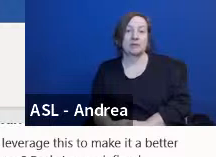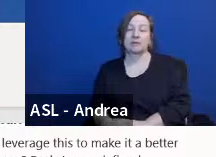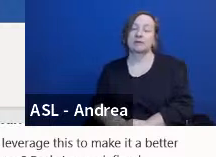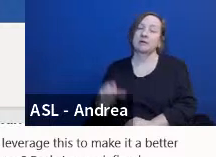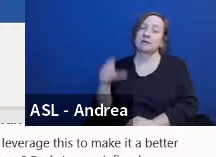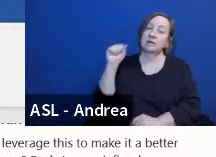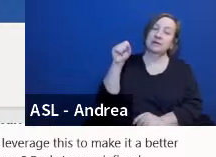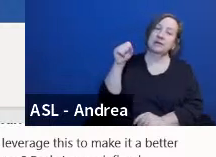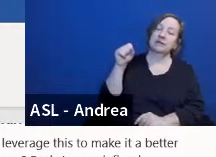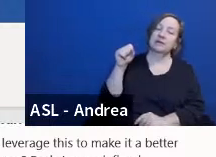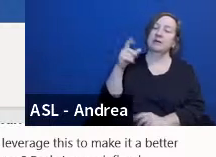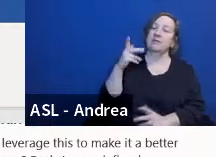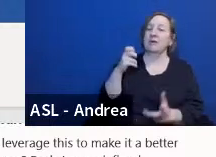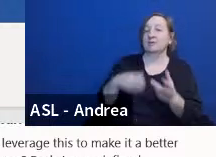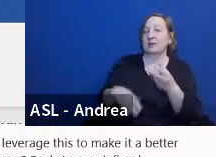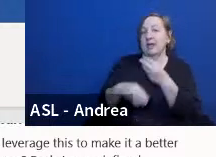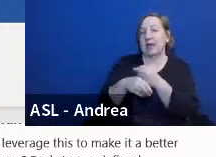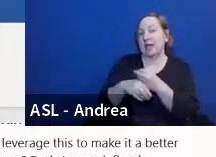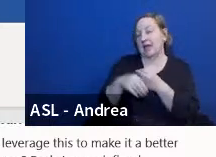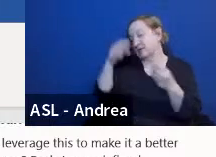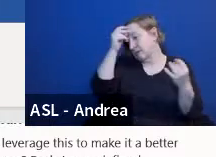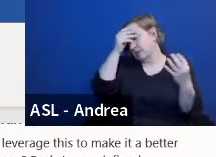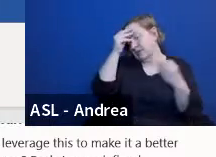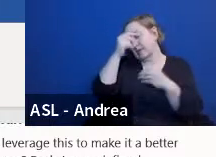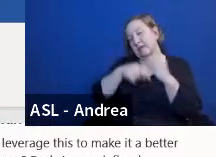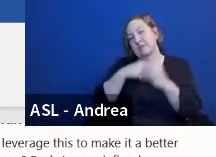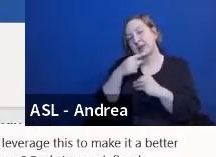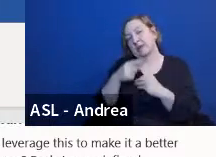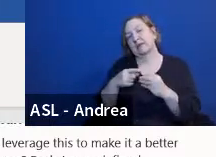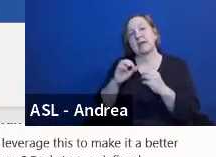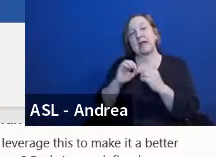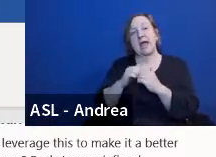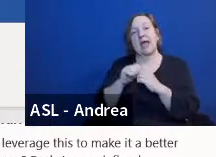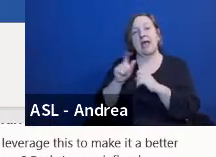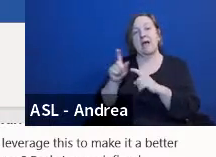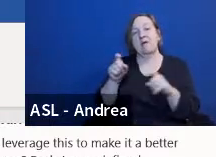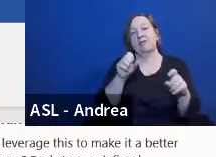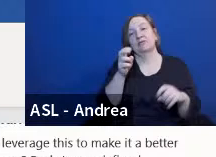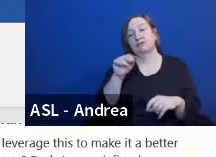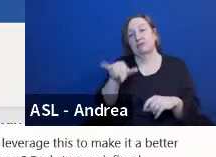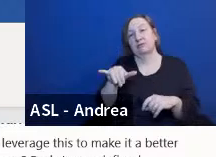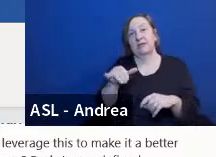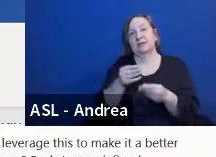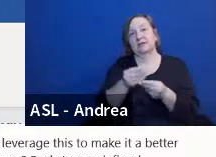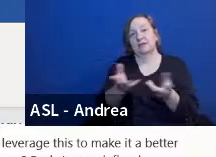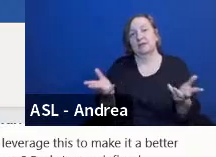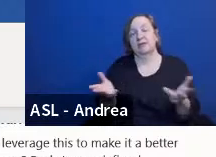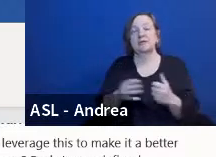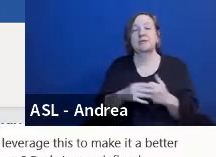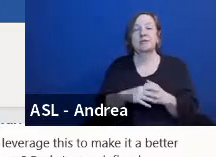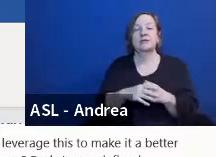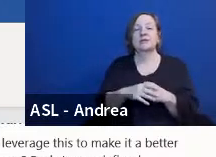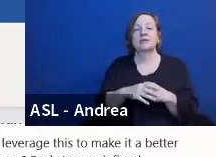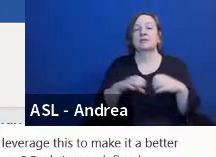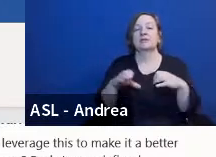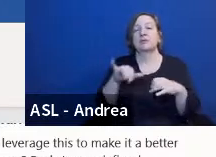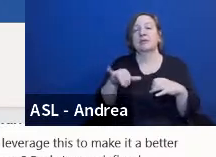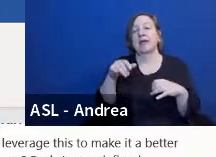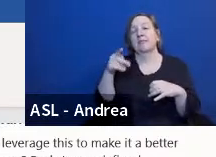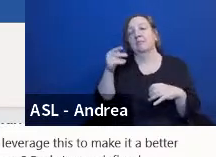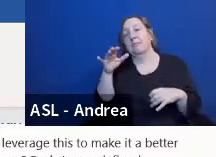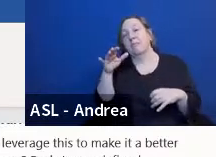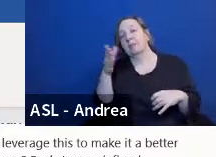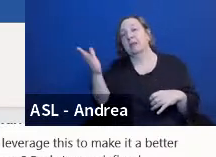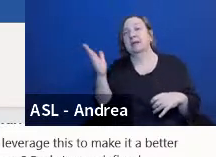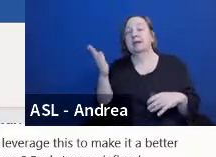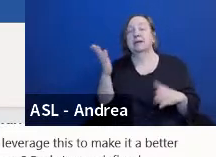Yeah, only to add to think about how the surveys are administered. Doing it out in public may not